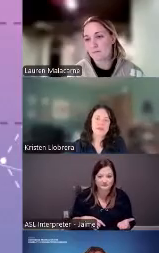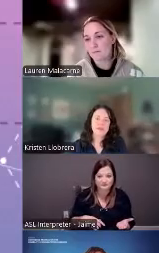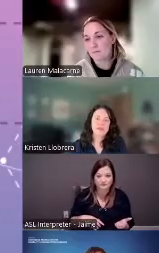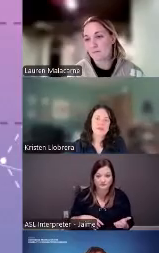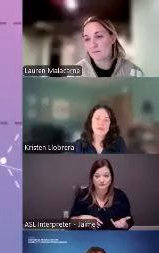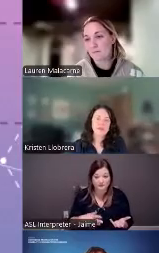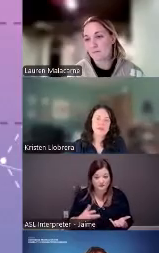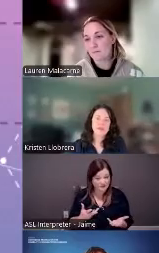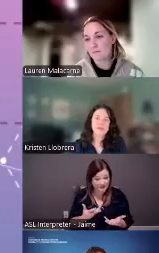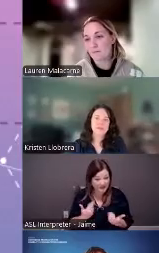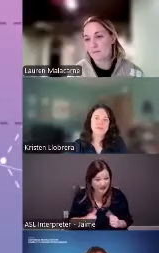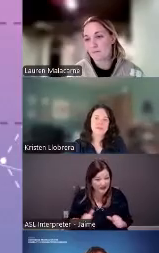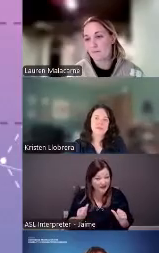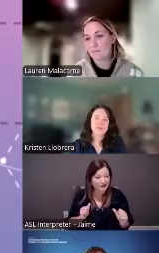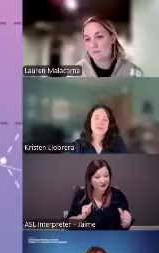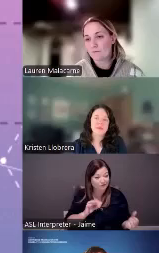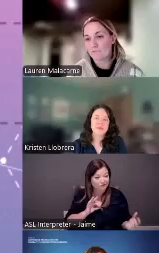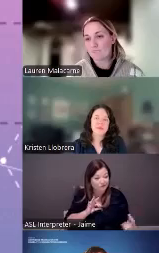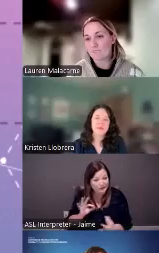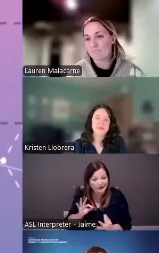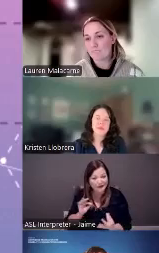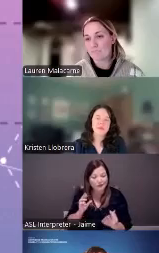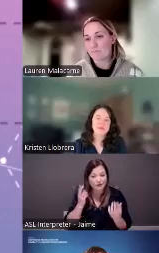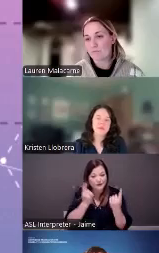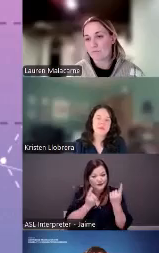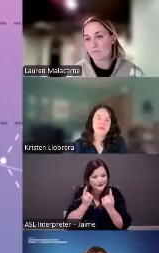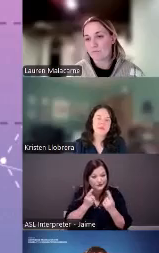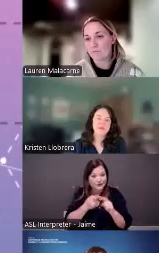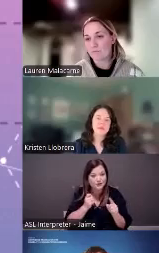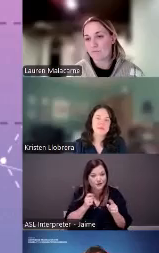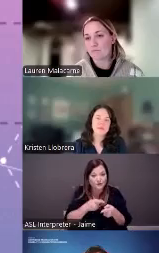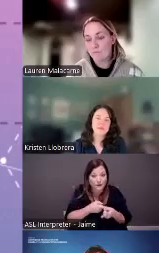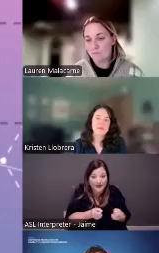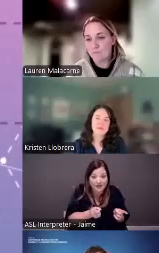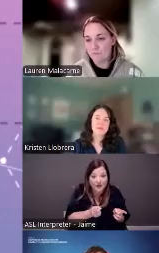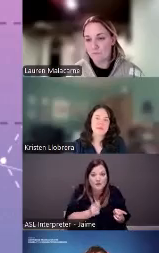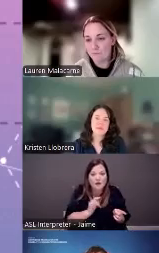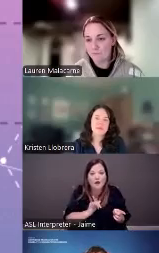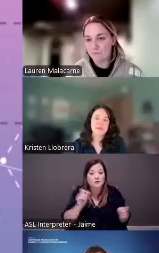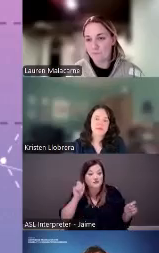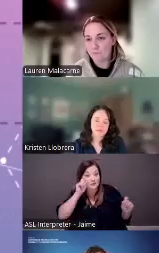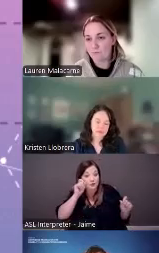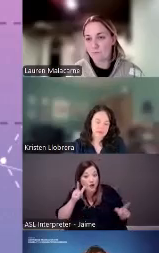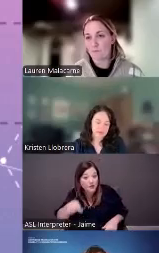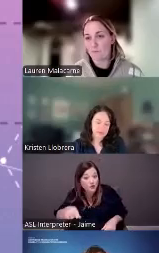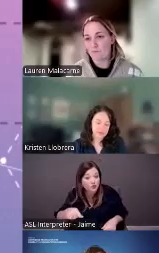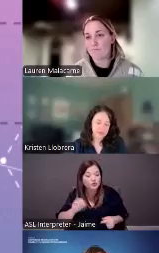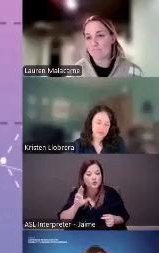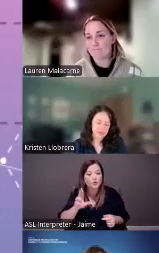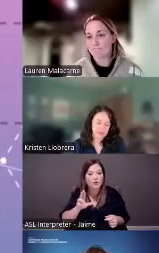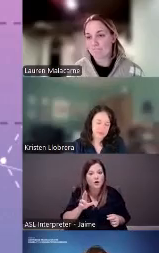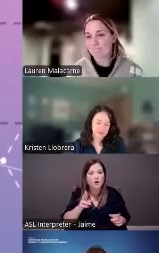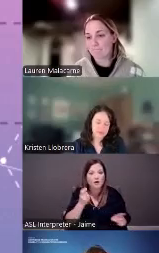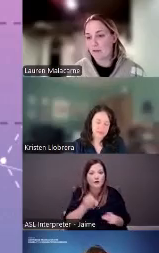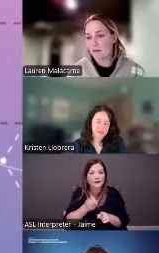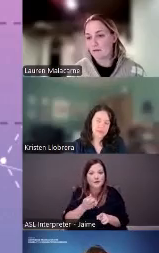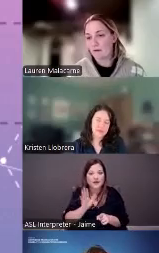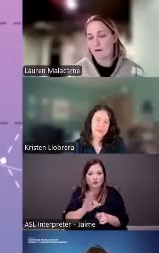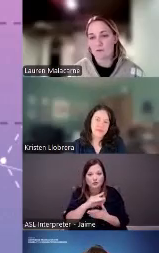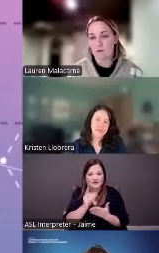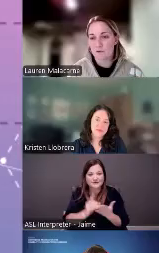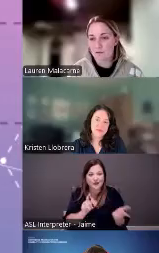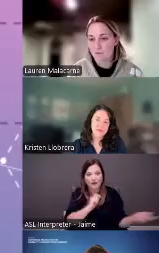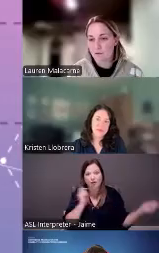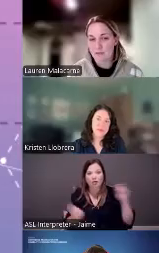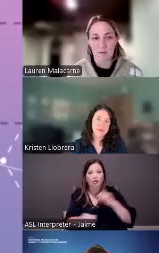was there any like feedback or considerations from them that you found surprising or changed your design in any way?